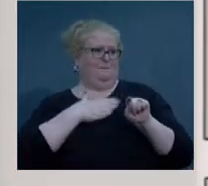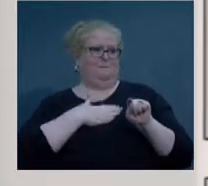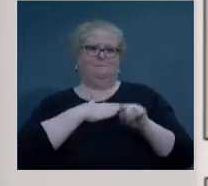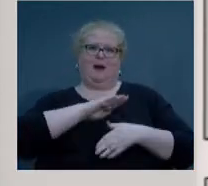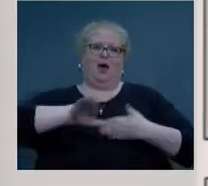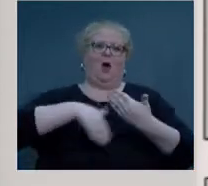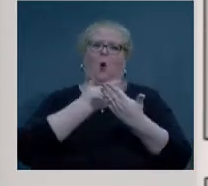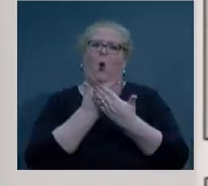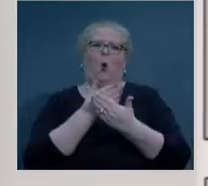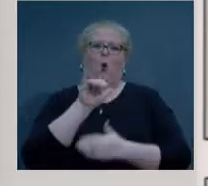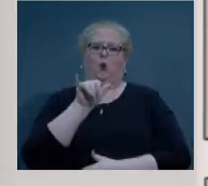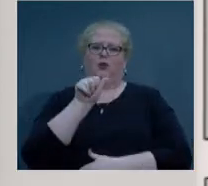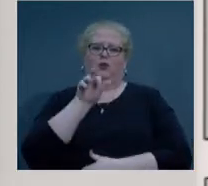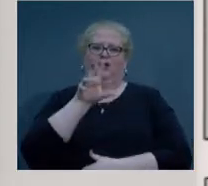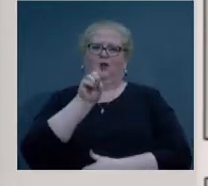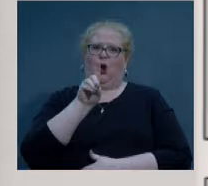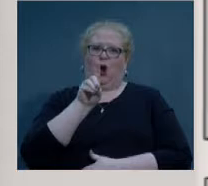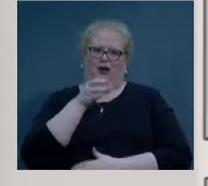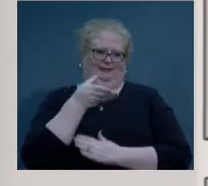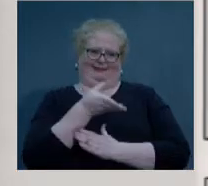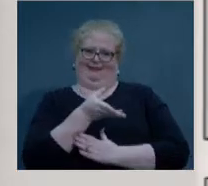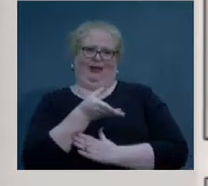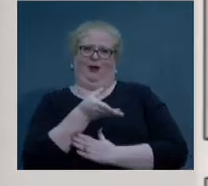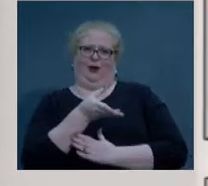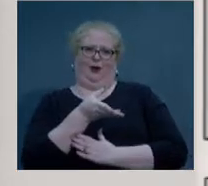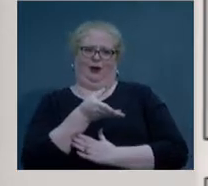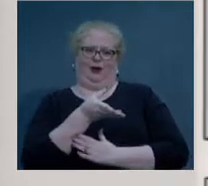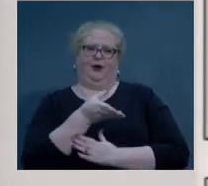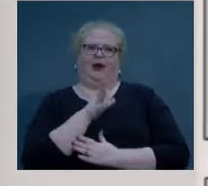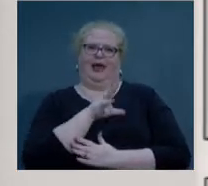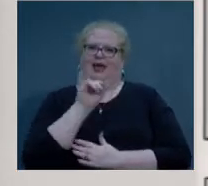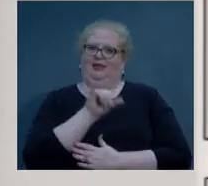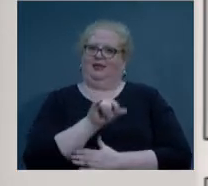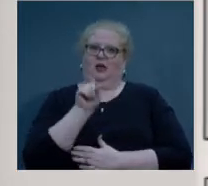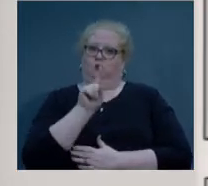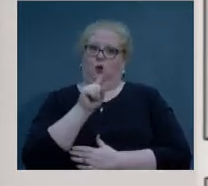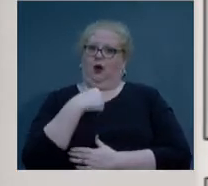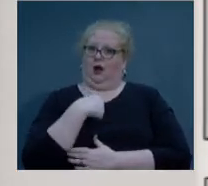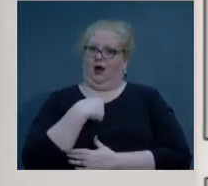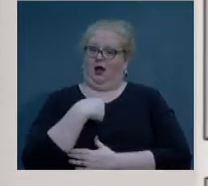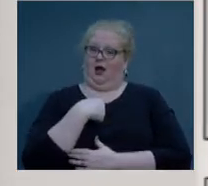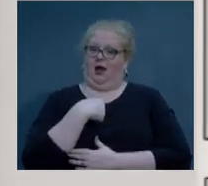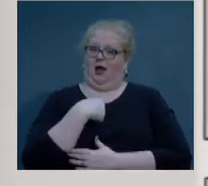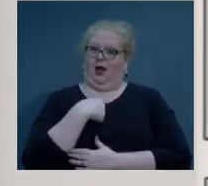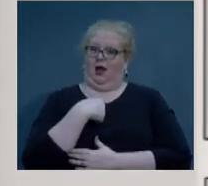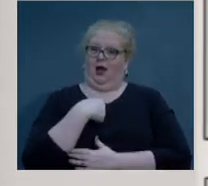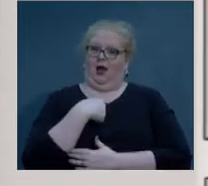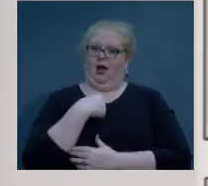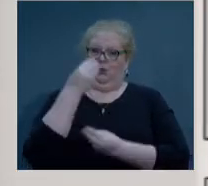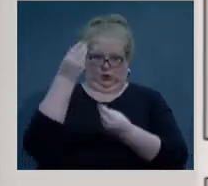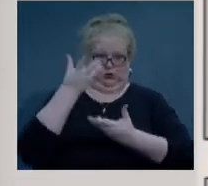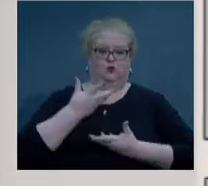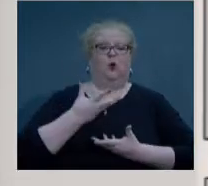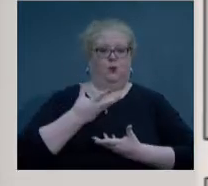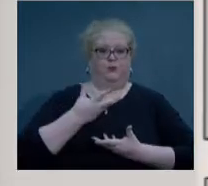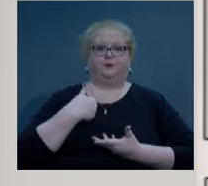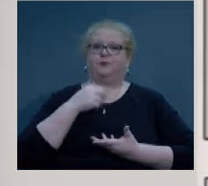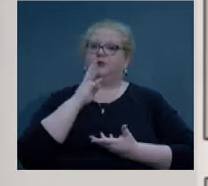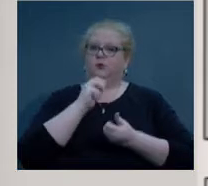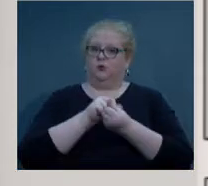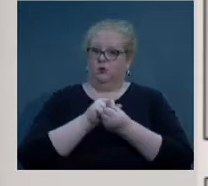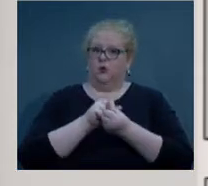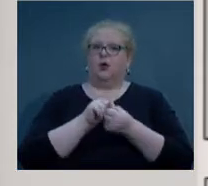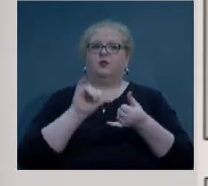yard. And like I say, that's where I was told. I have talked with with the